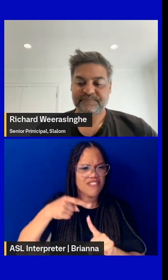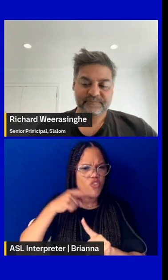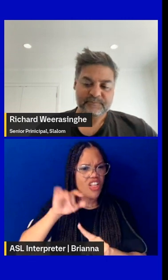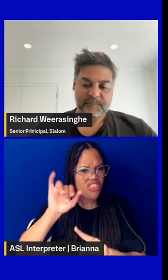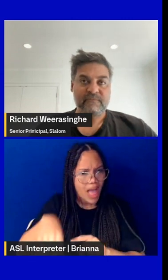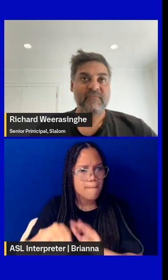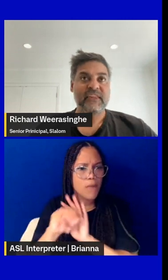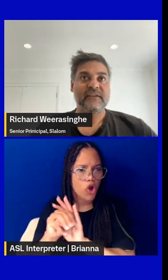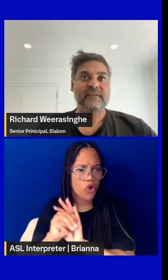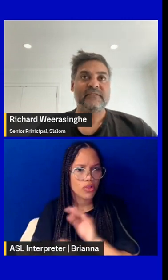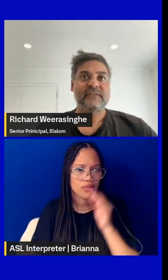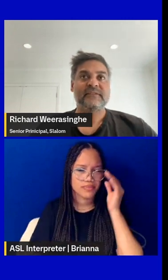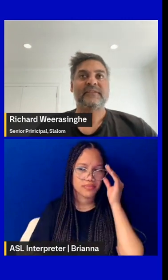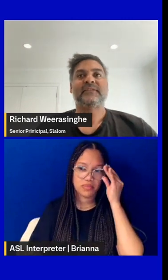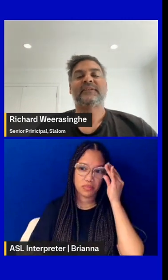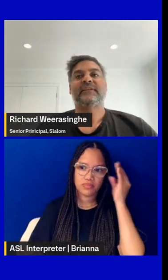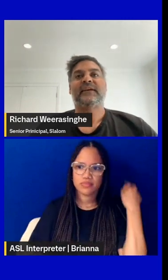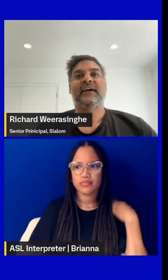using.